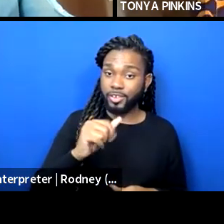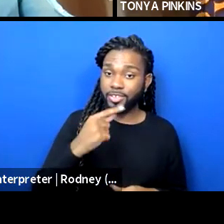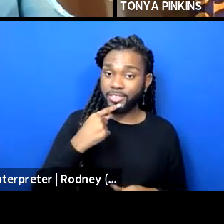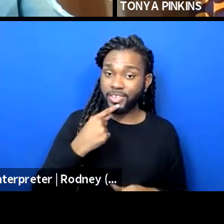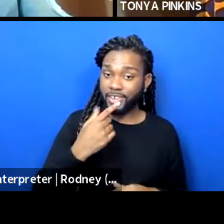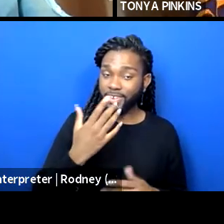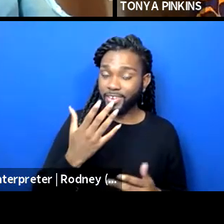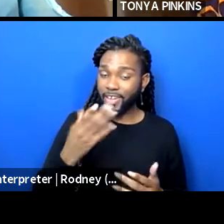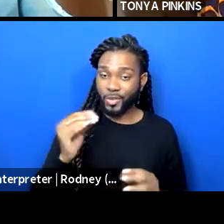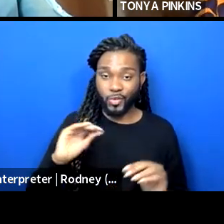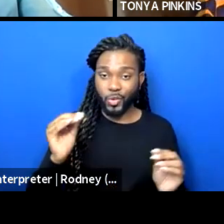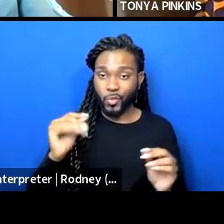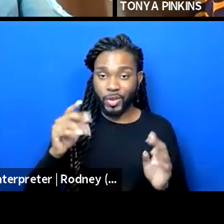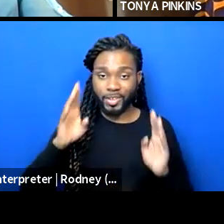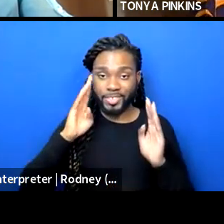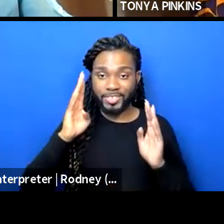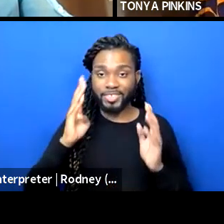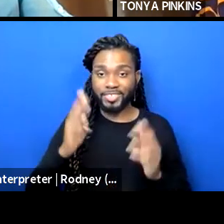listened.